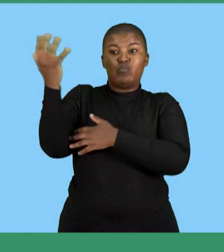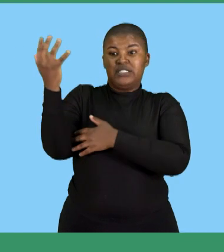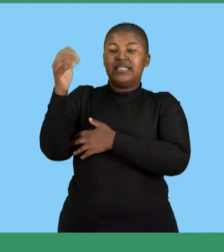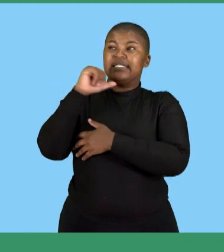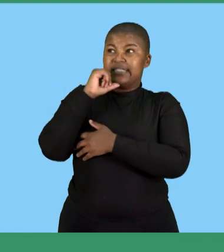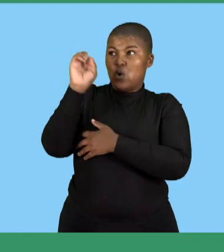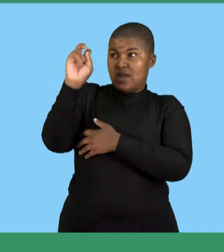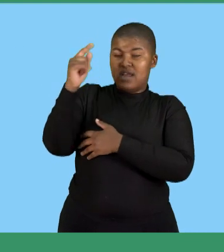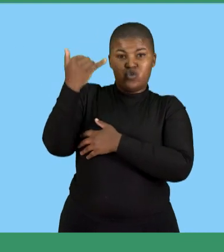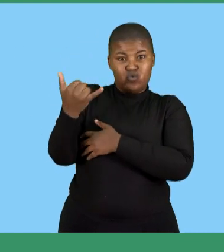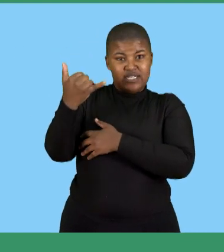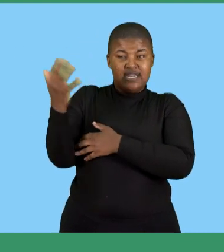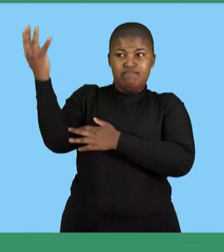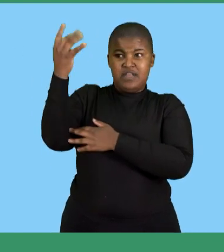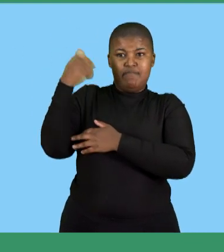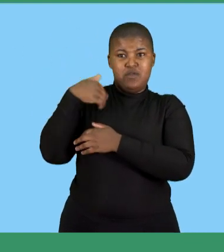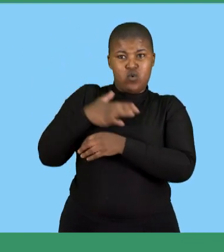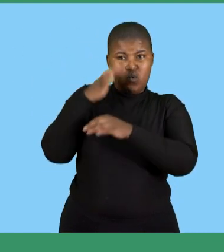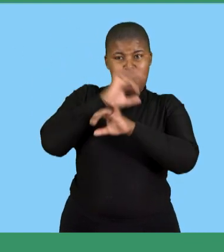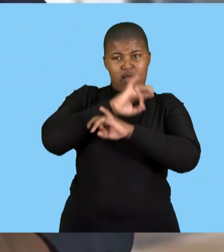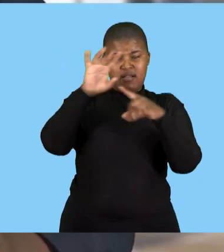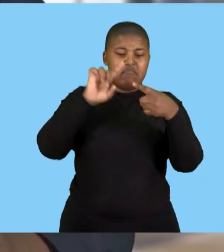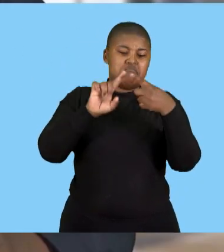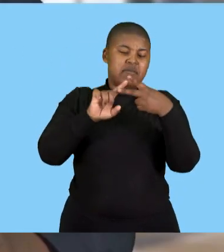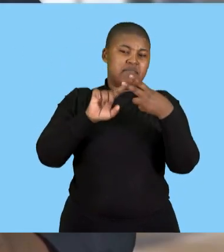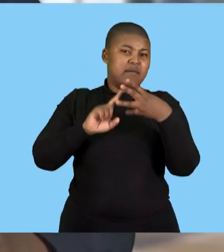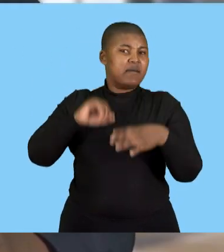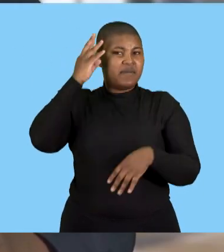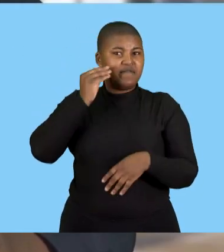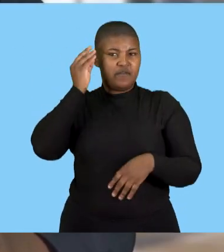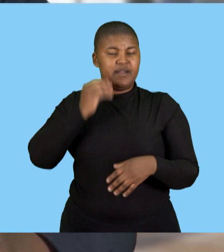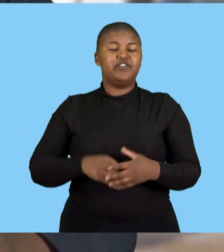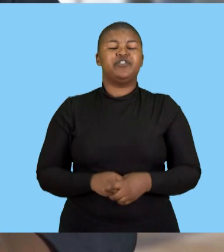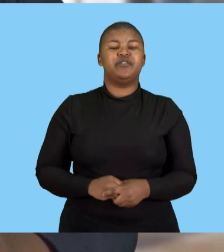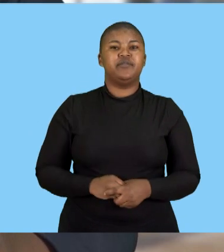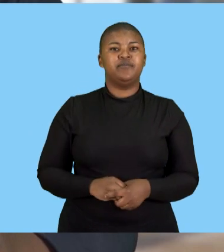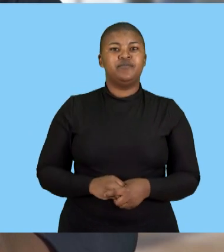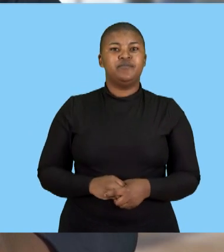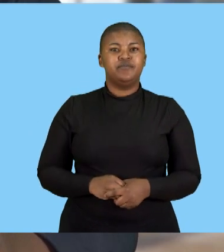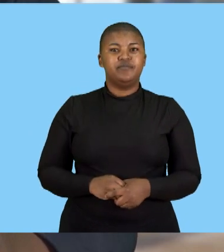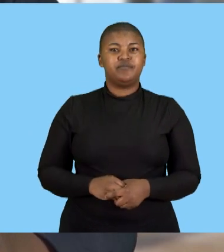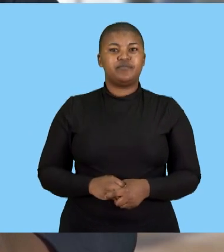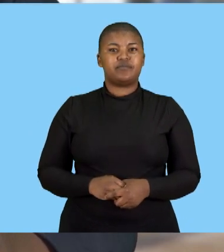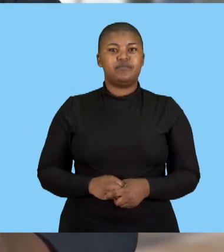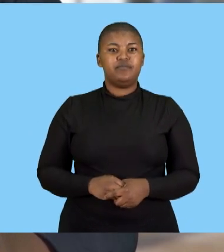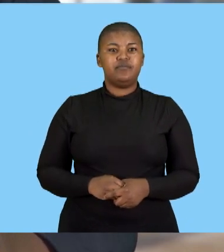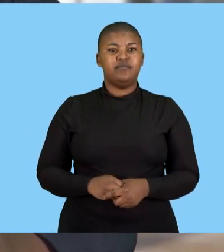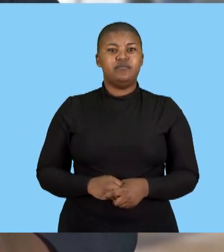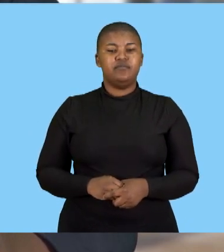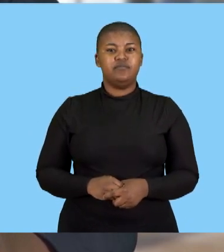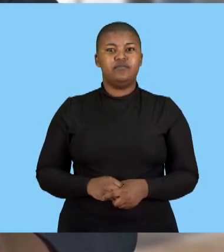the aim of this presentation is to communicate so and so information. And then another aspect they should